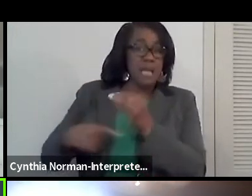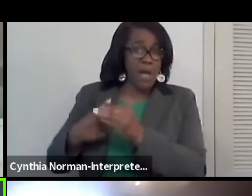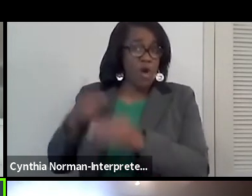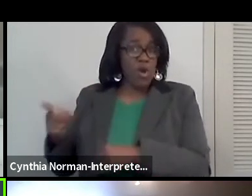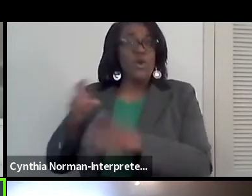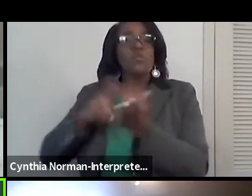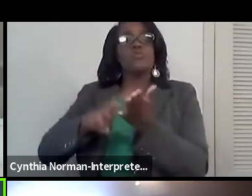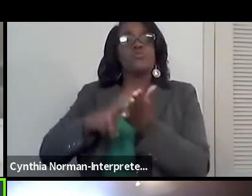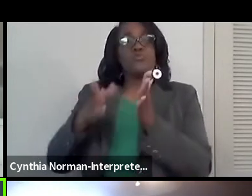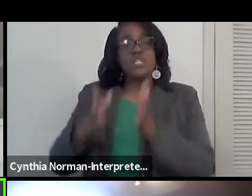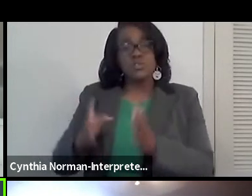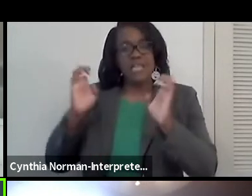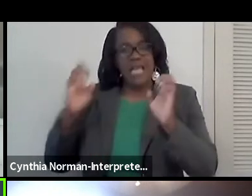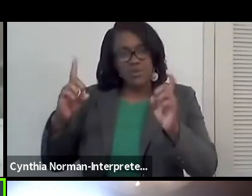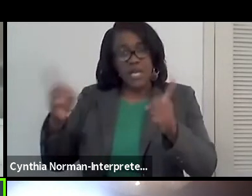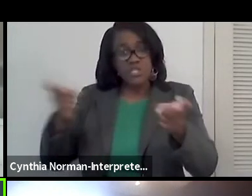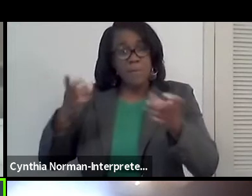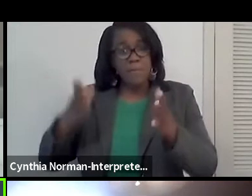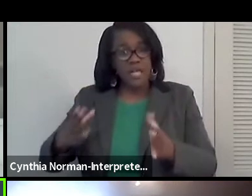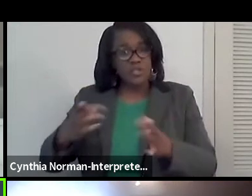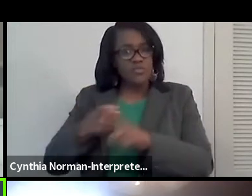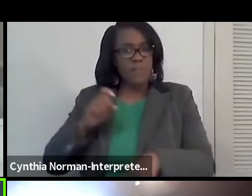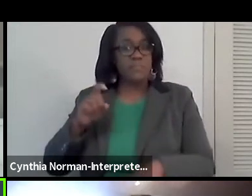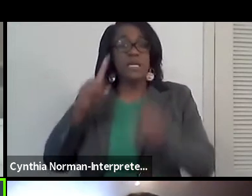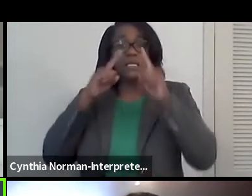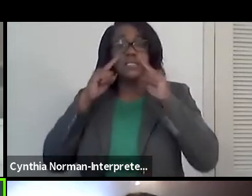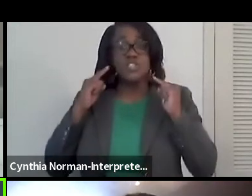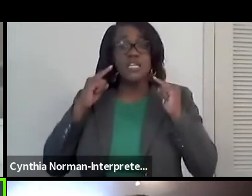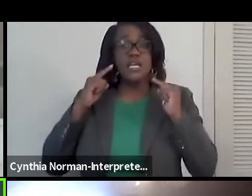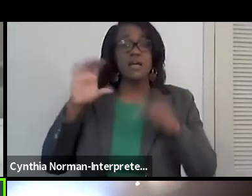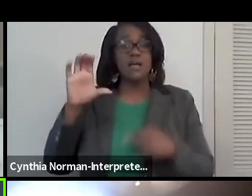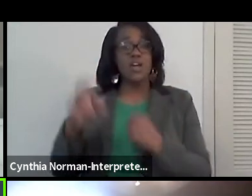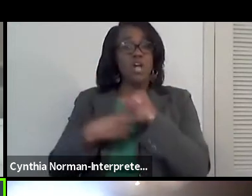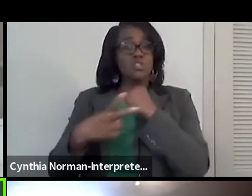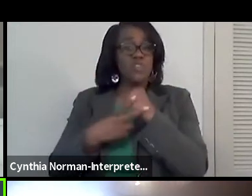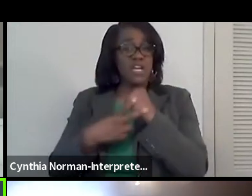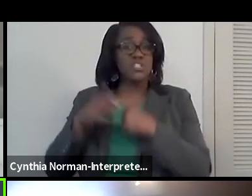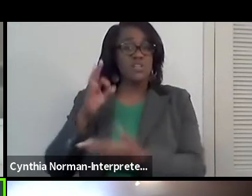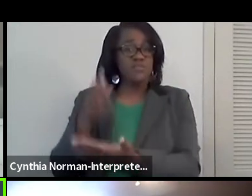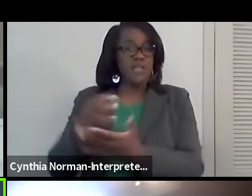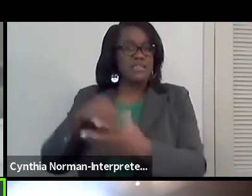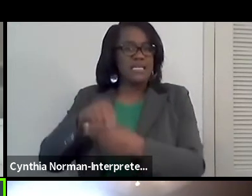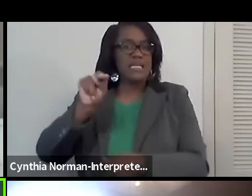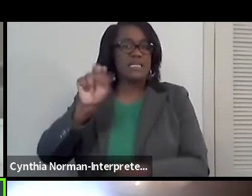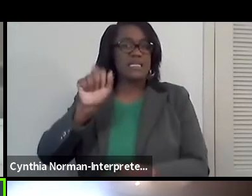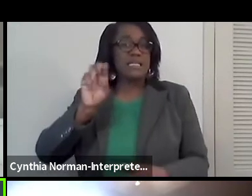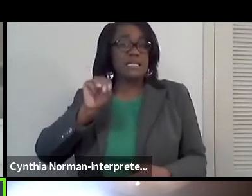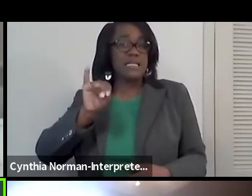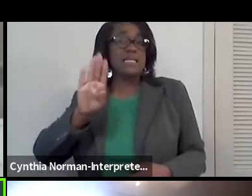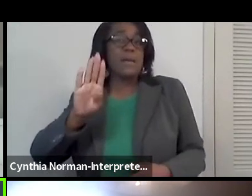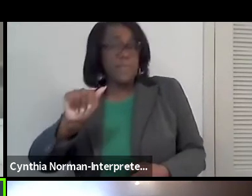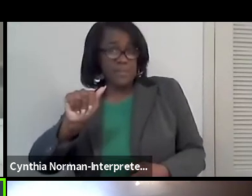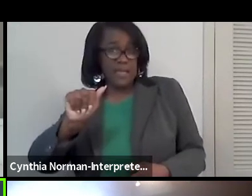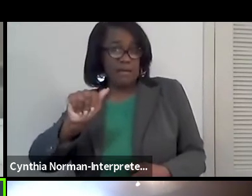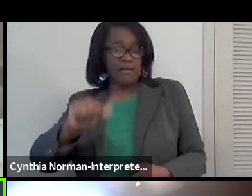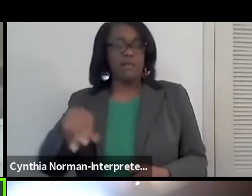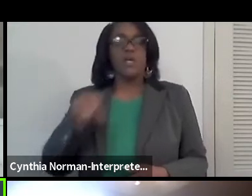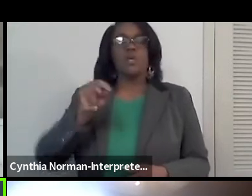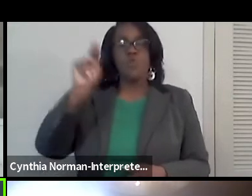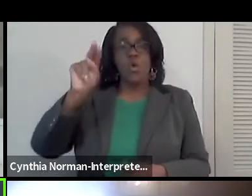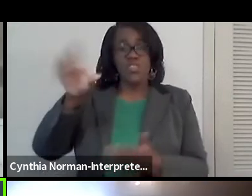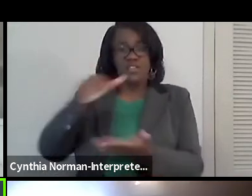research and education manager at the Cheetah Conservation Fund in Namibia, in north central Namibia, actually.